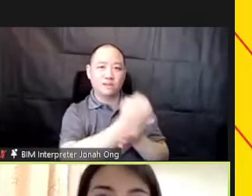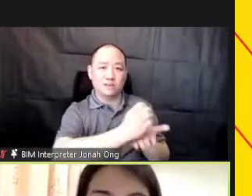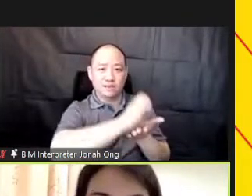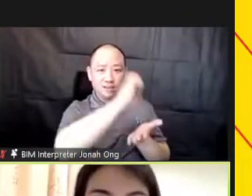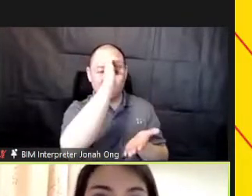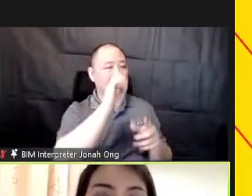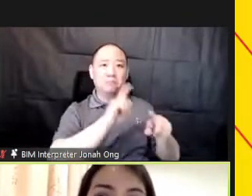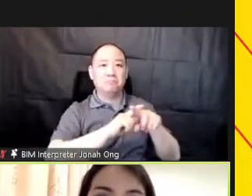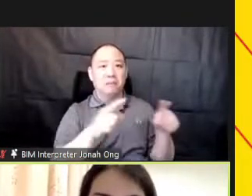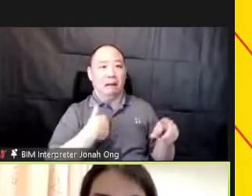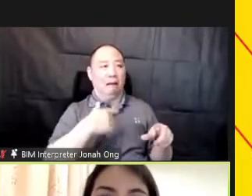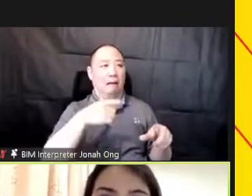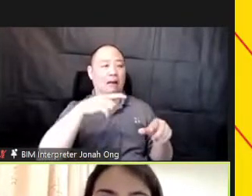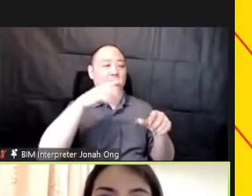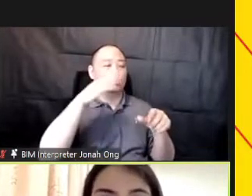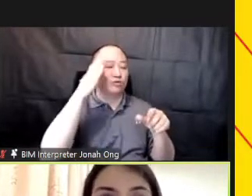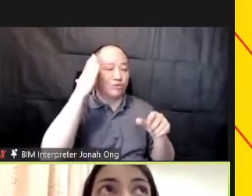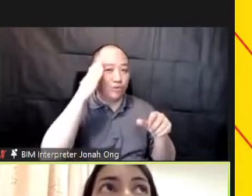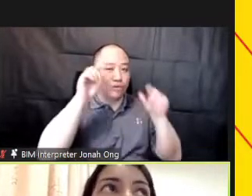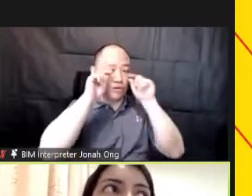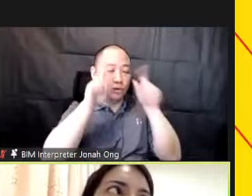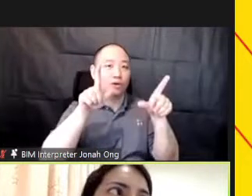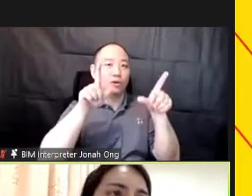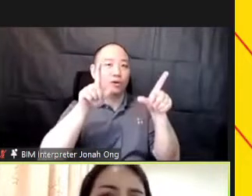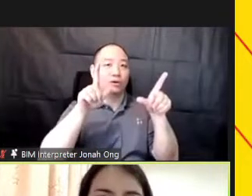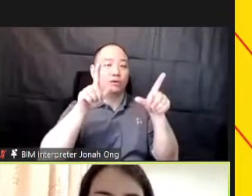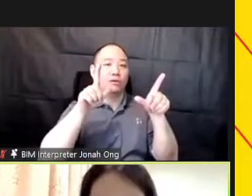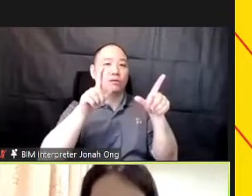so straightforward and they had so many